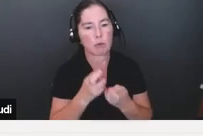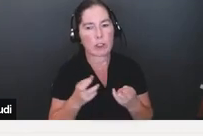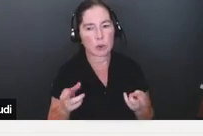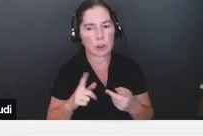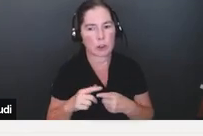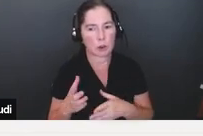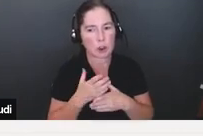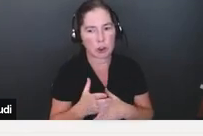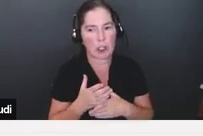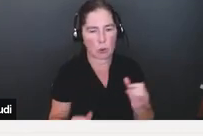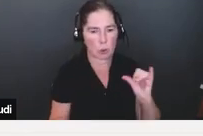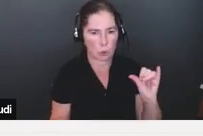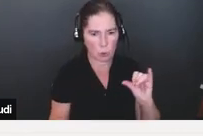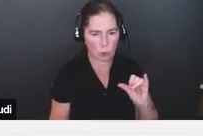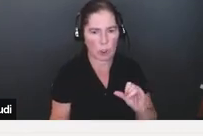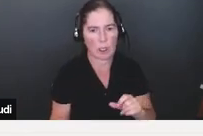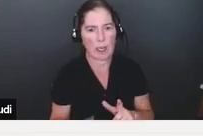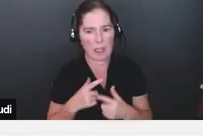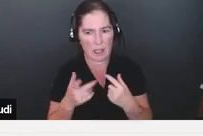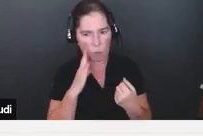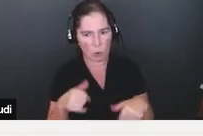in a moment, and we have our closing for today.